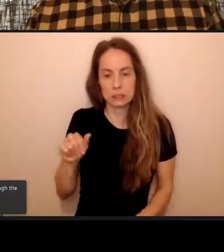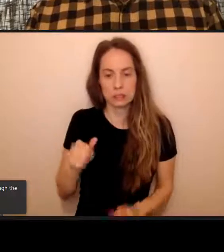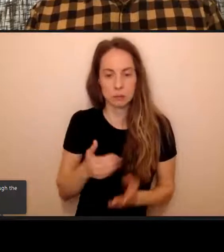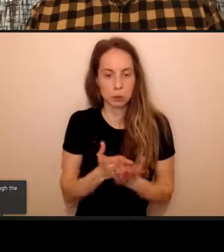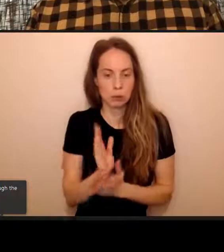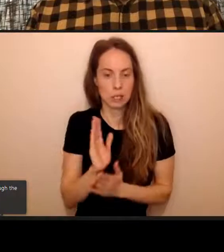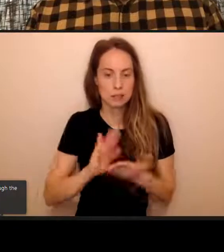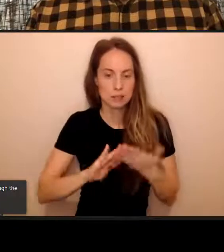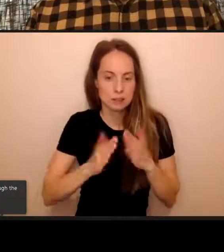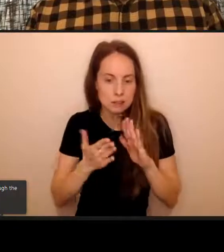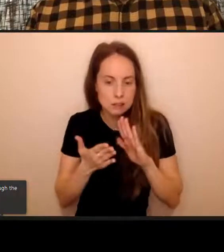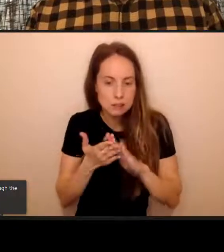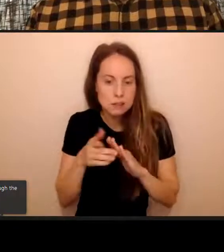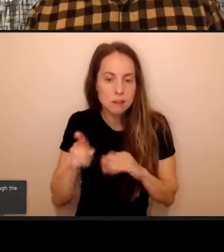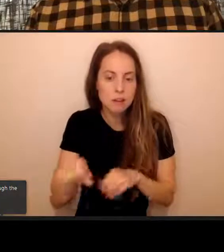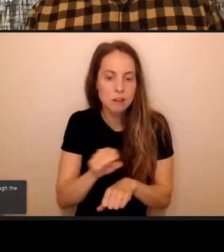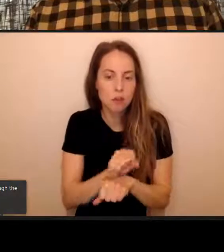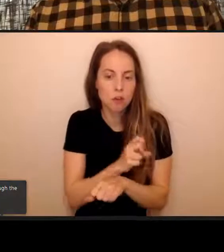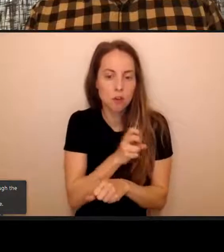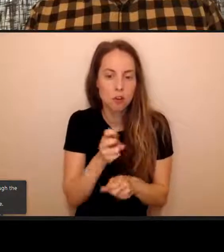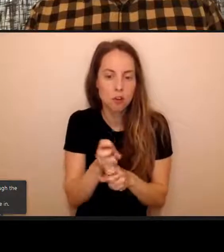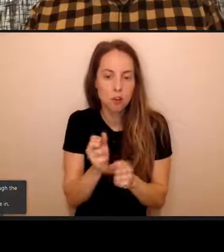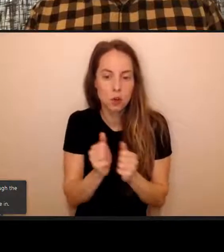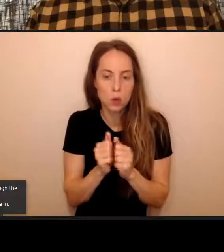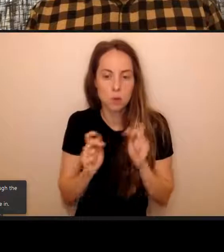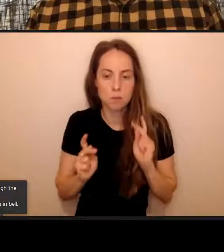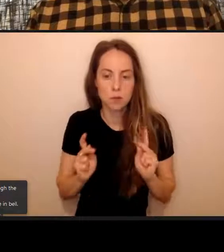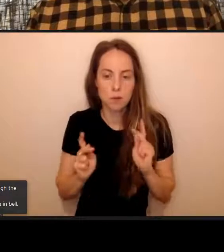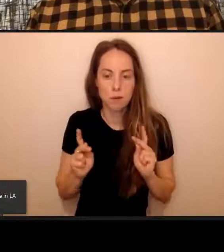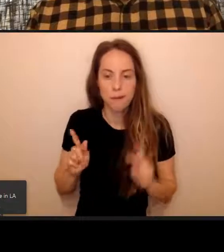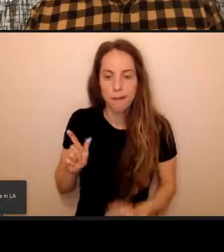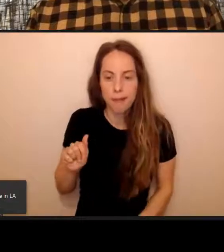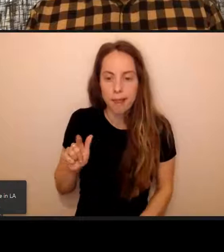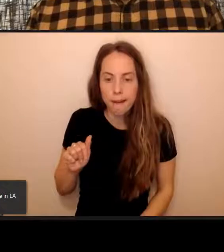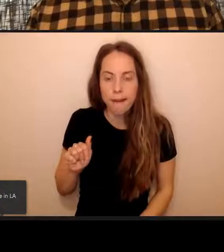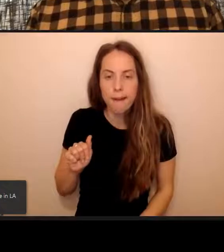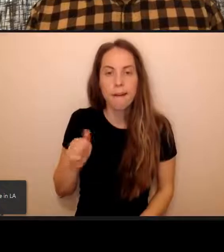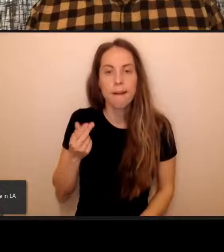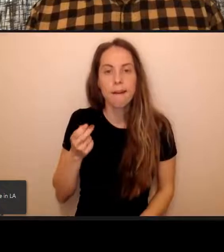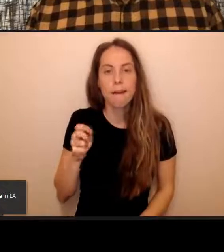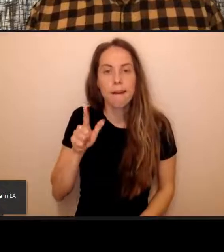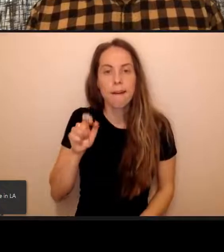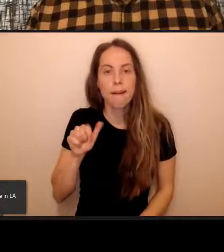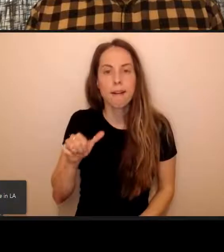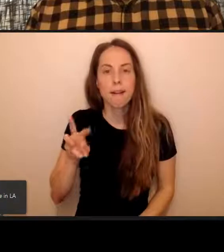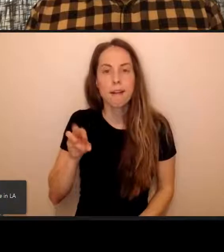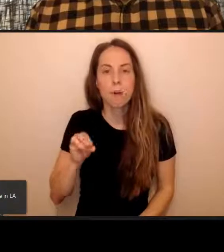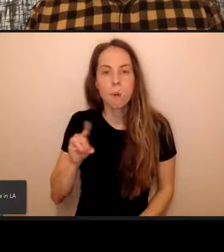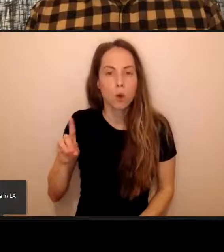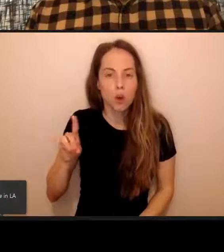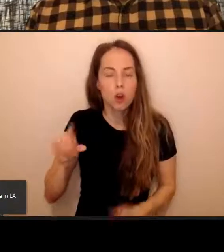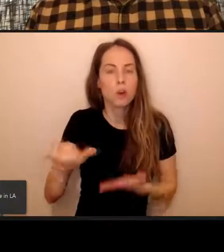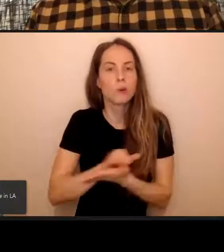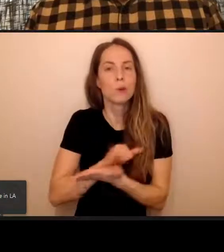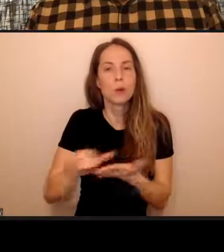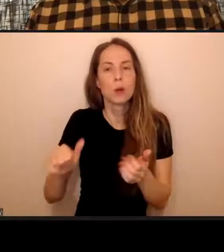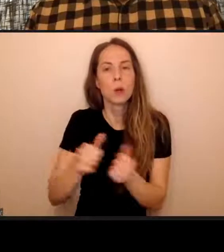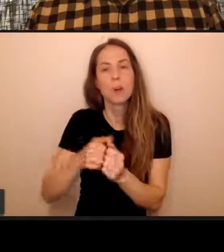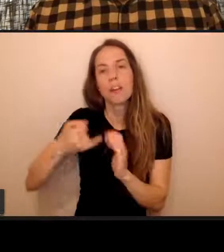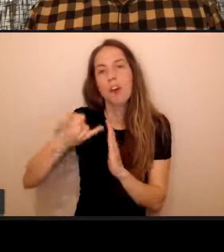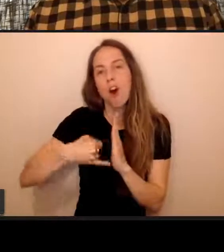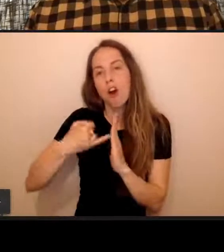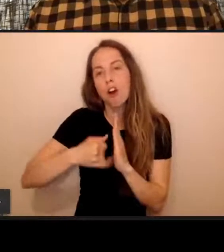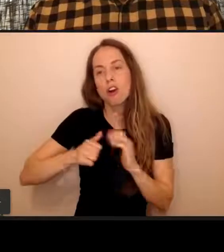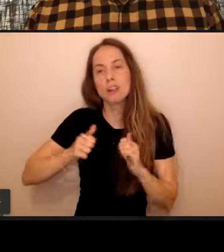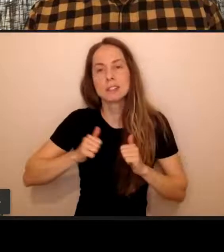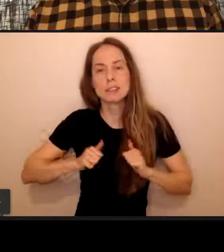with people in LA and Hollywood and in New York in the arts and entertainment field